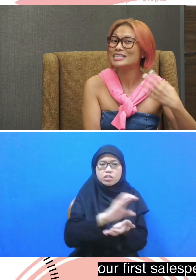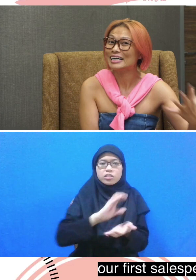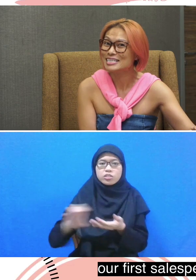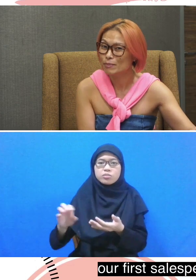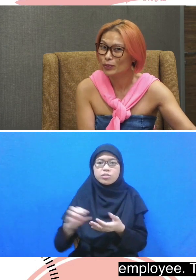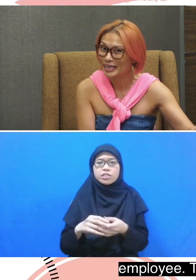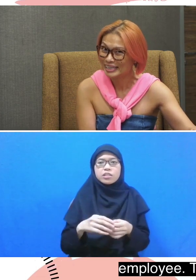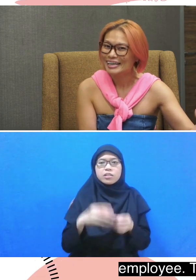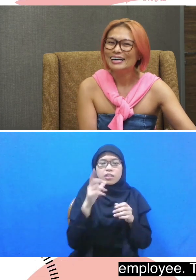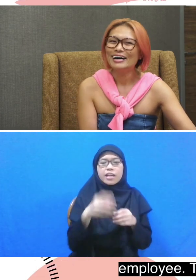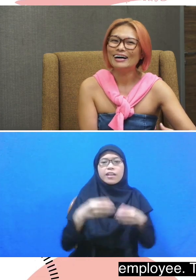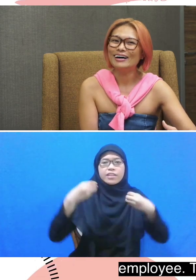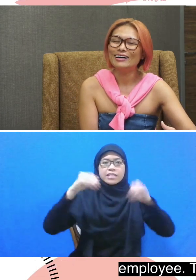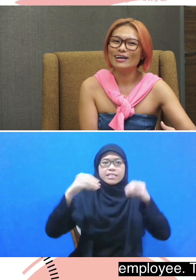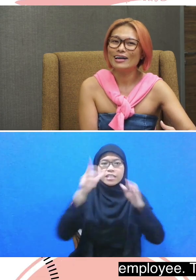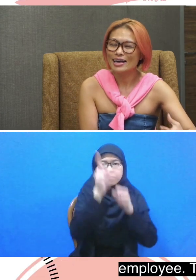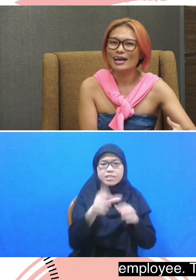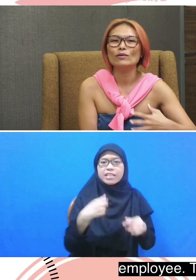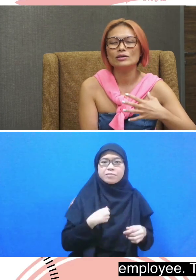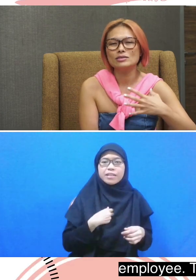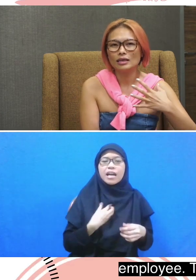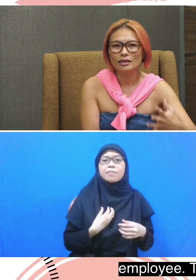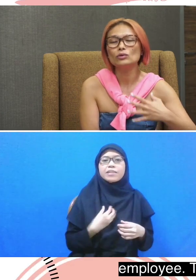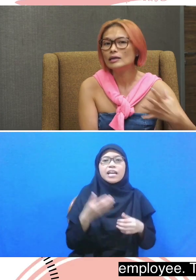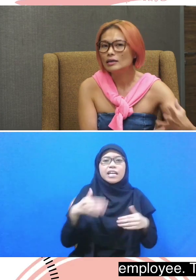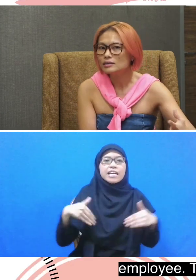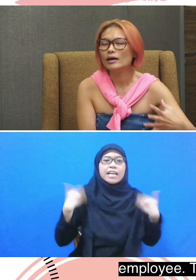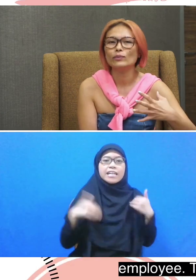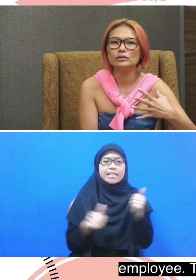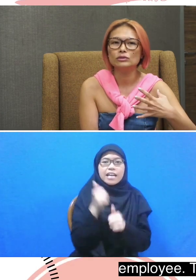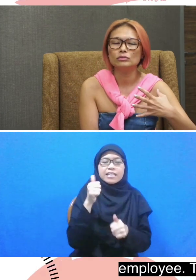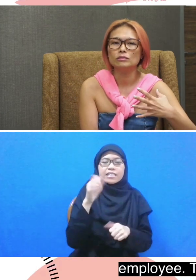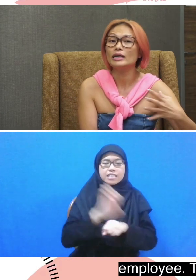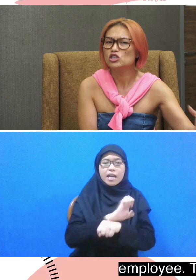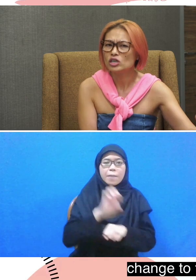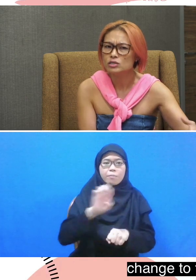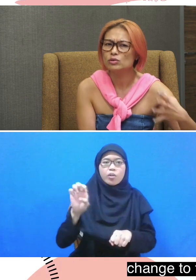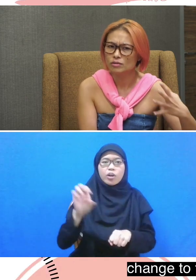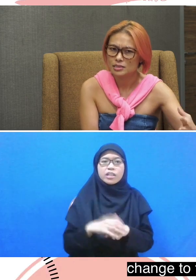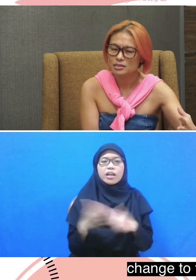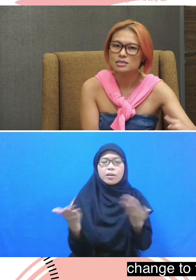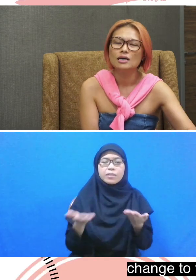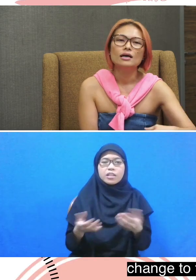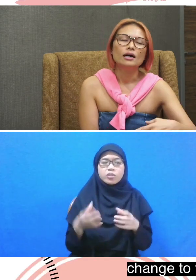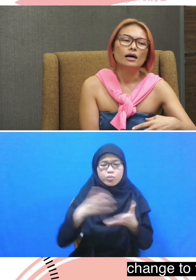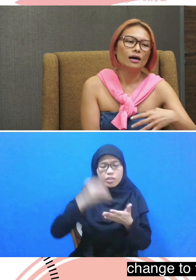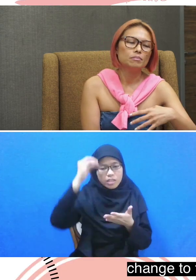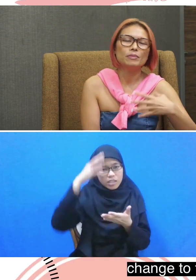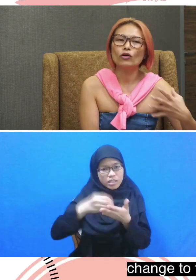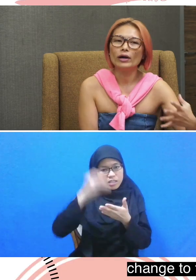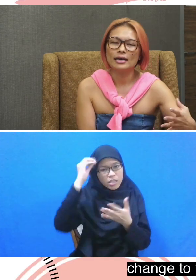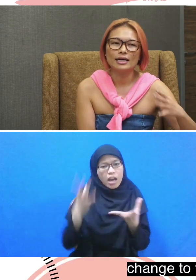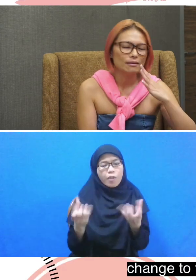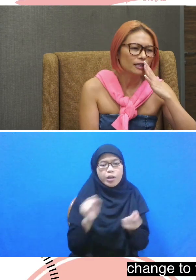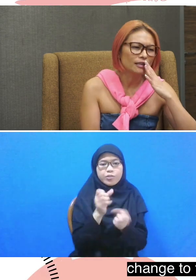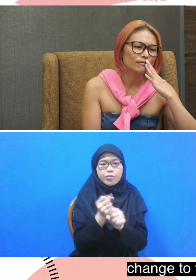I was the youngest employee. Then I was here to learn. I wanted to make a change to the business. But before